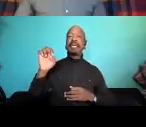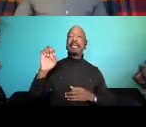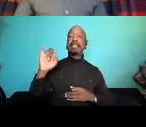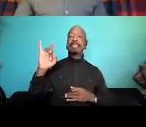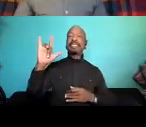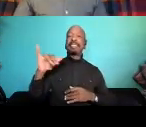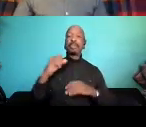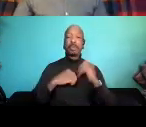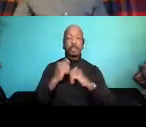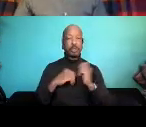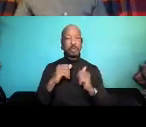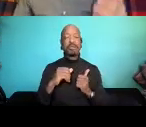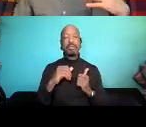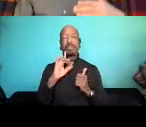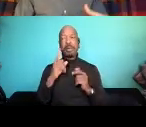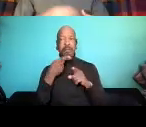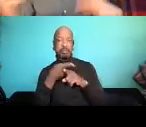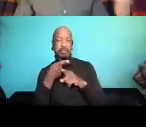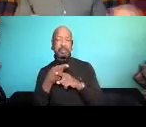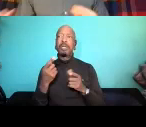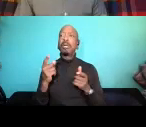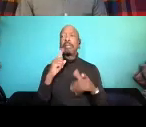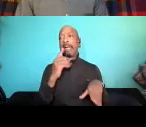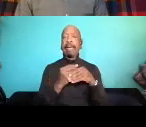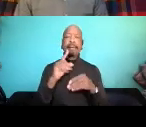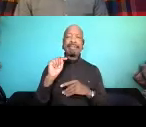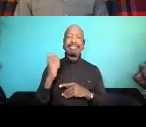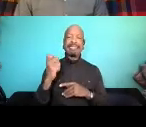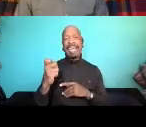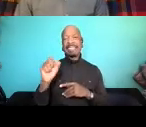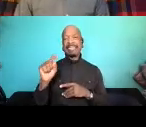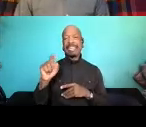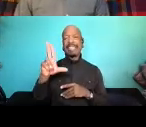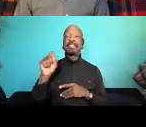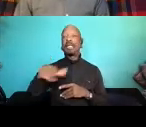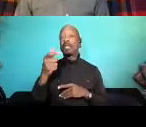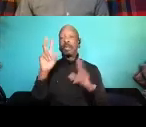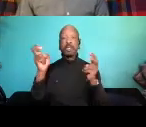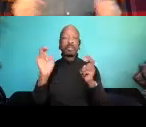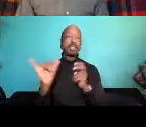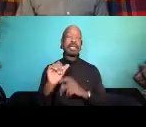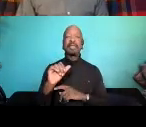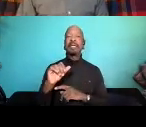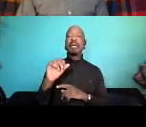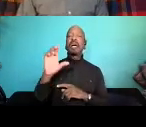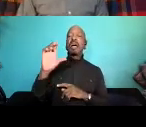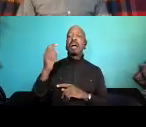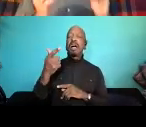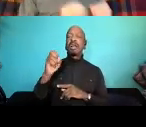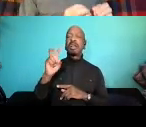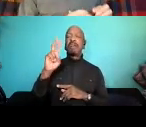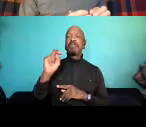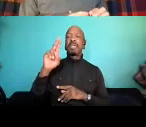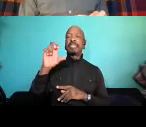conflates the choice of entity with tax status and other considerations like governance. So I'm mostly going to be discussing